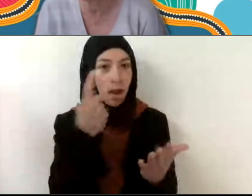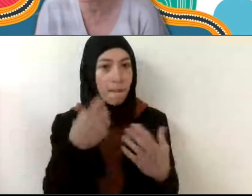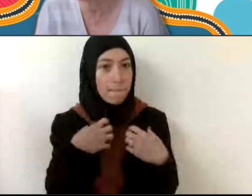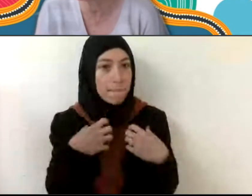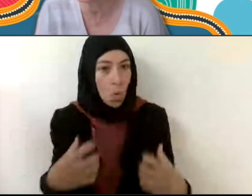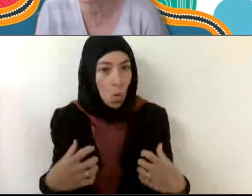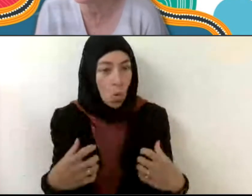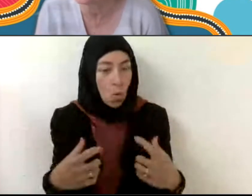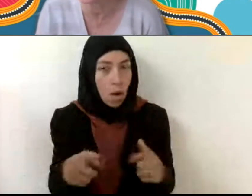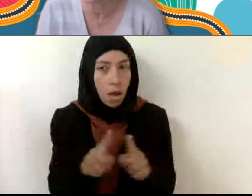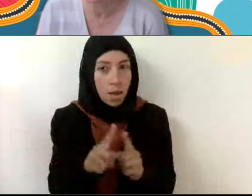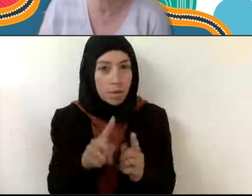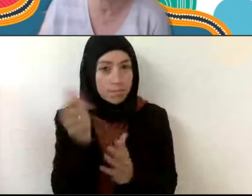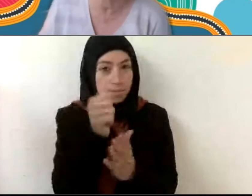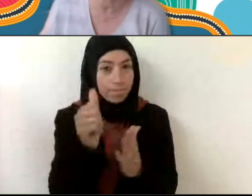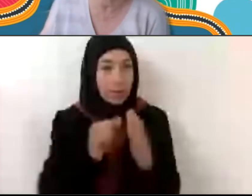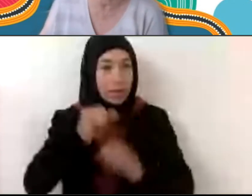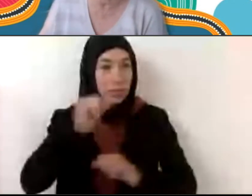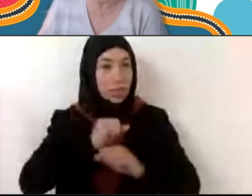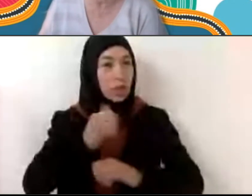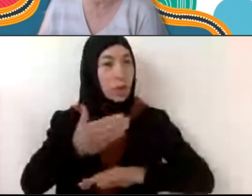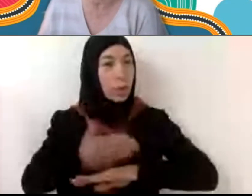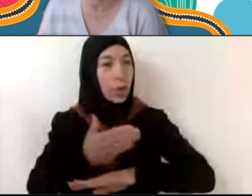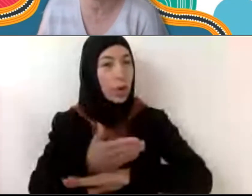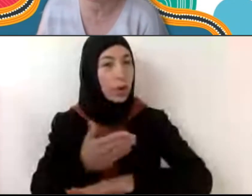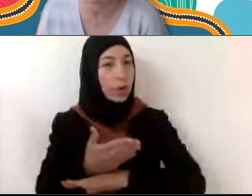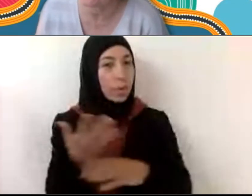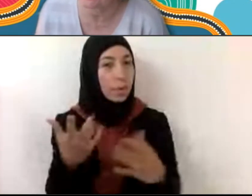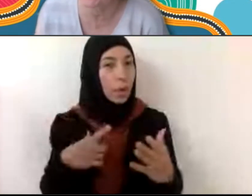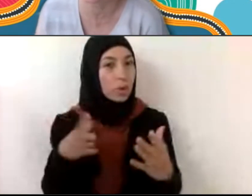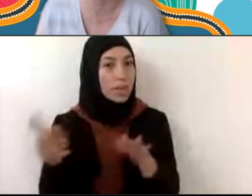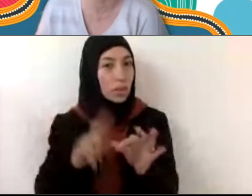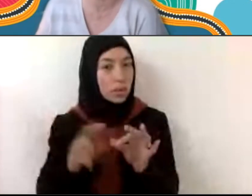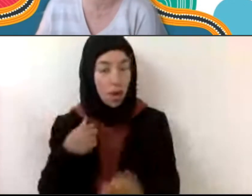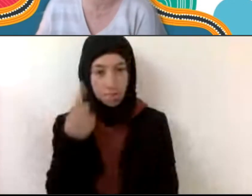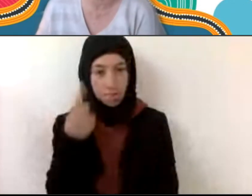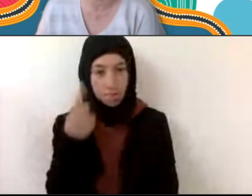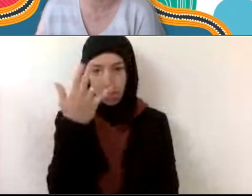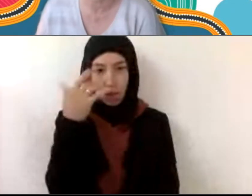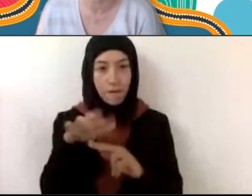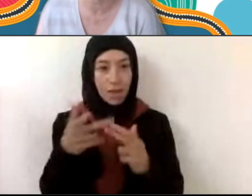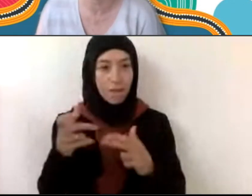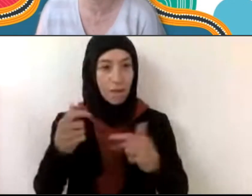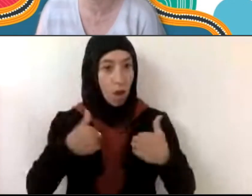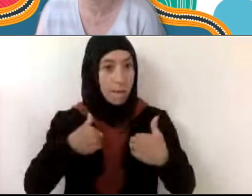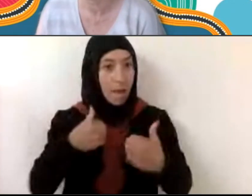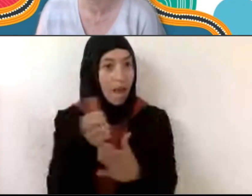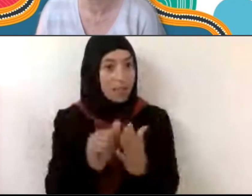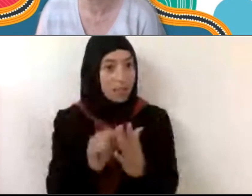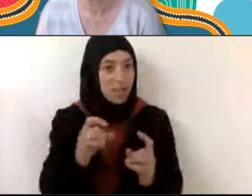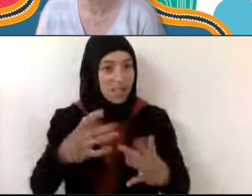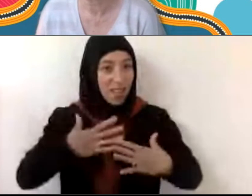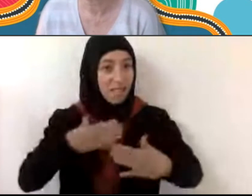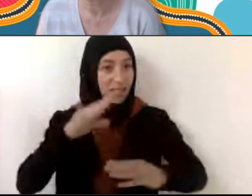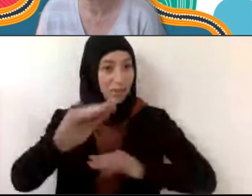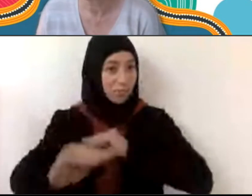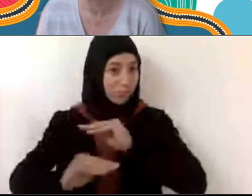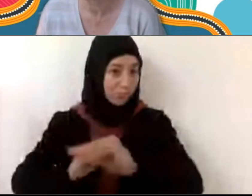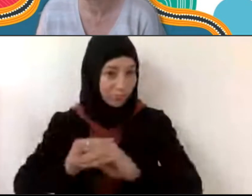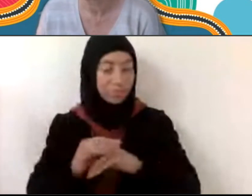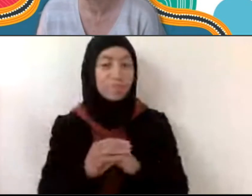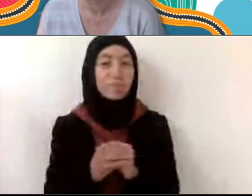architectural and engineering work? Because that would certainly be a question I had if I was an artist. Yeah, no, that's definitely a good